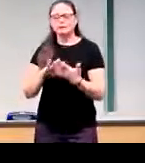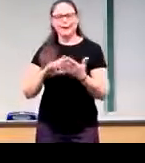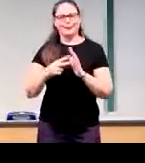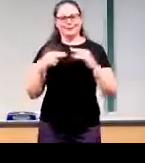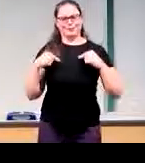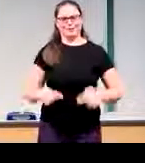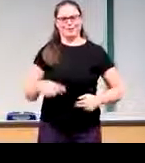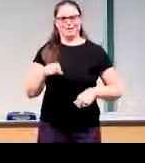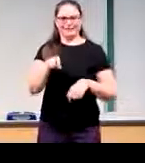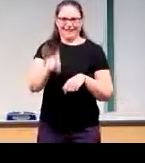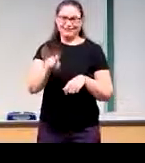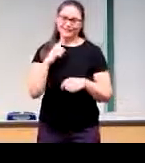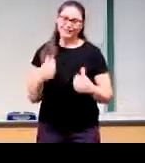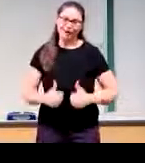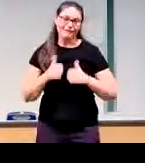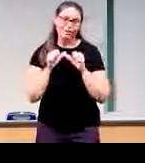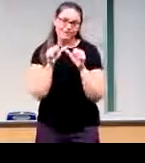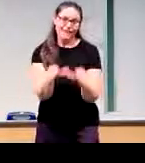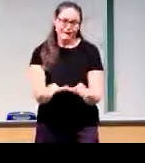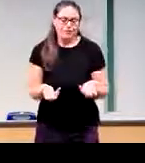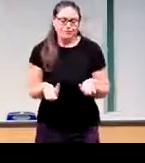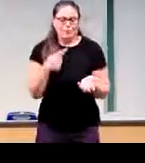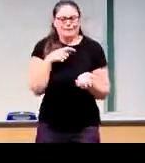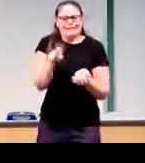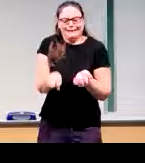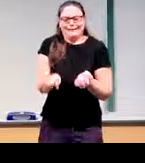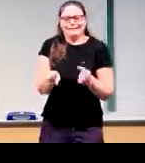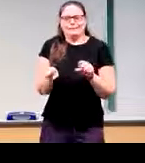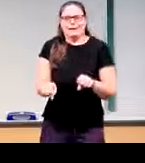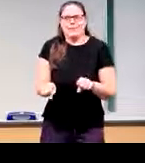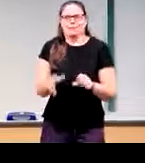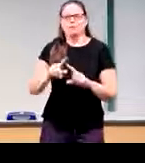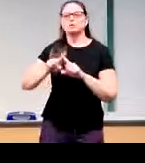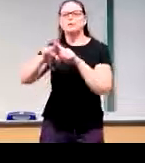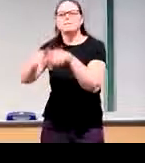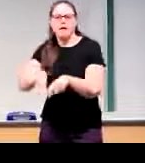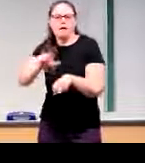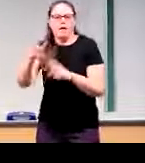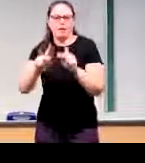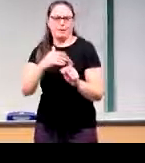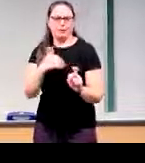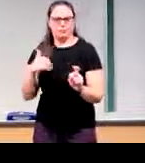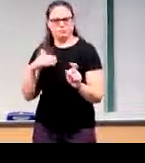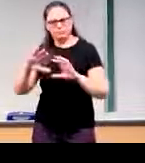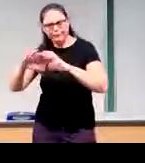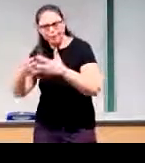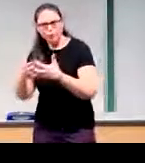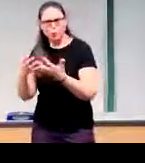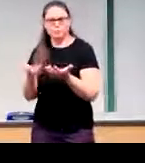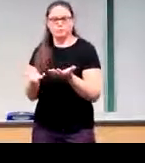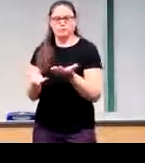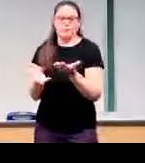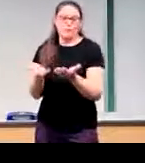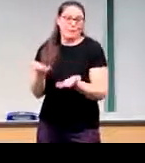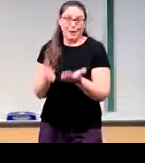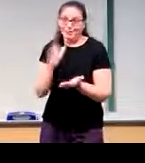so necessary for survival. They need to be able to count on all members of the group for unsolicited,